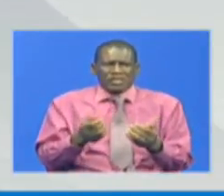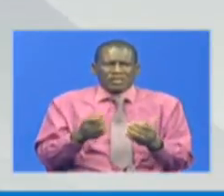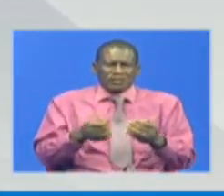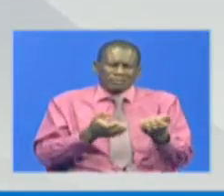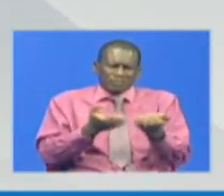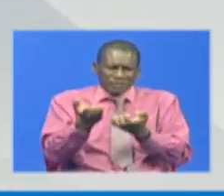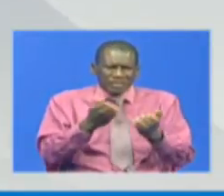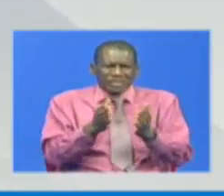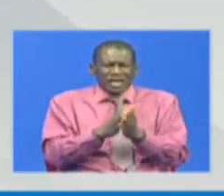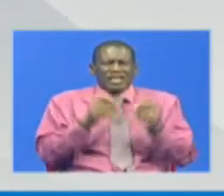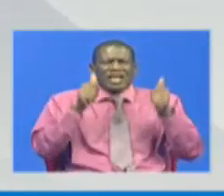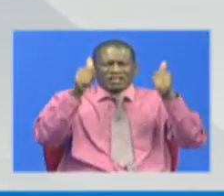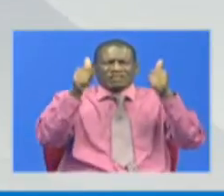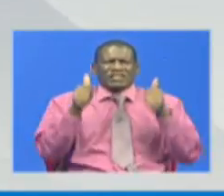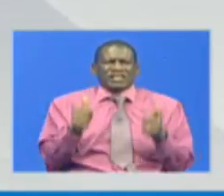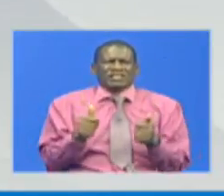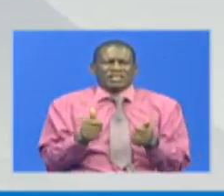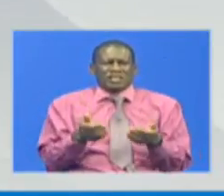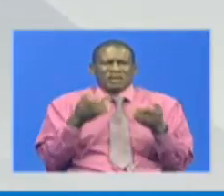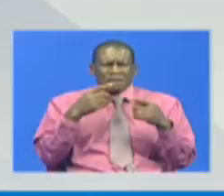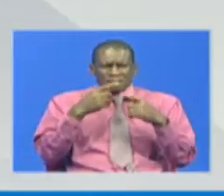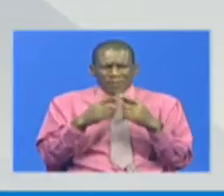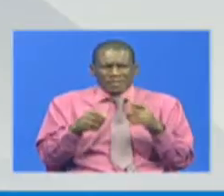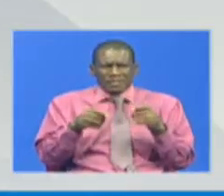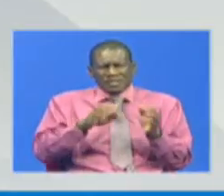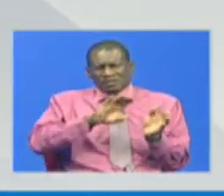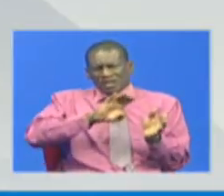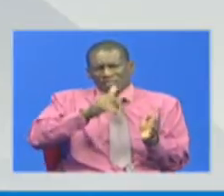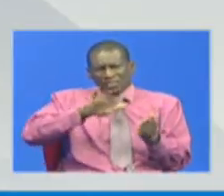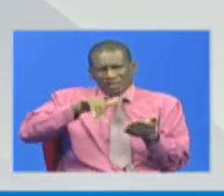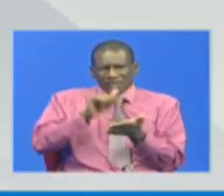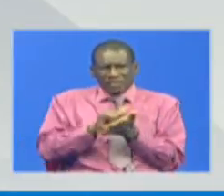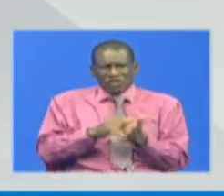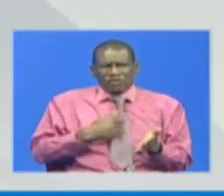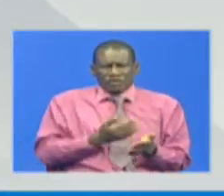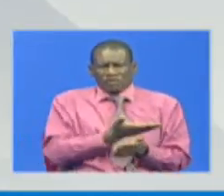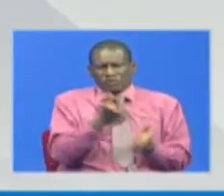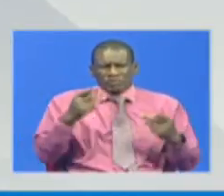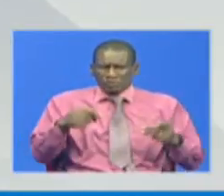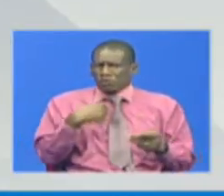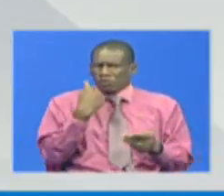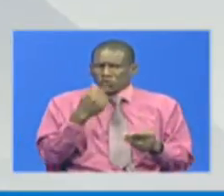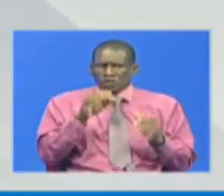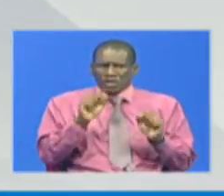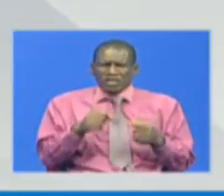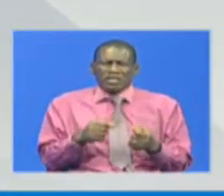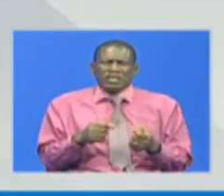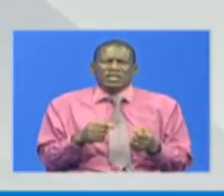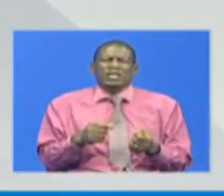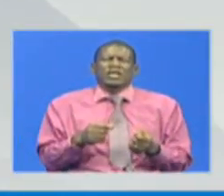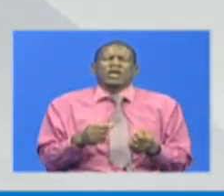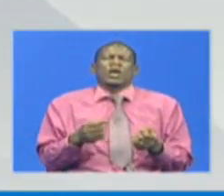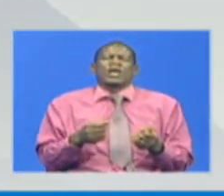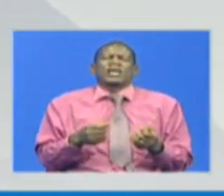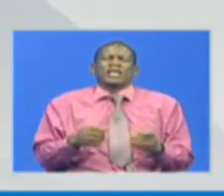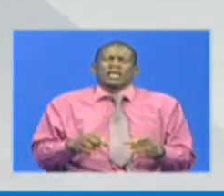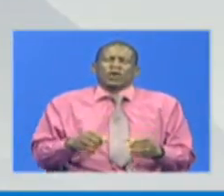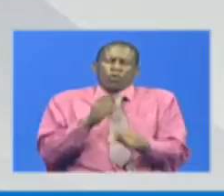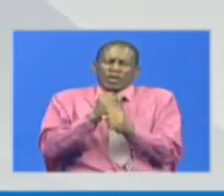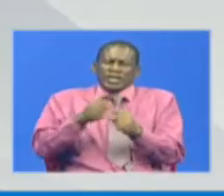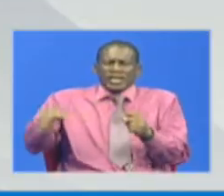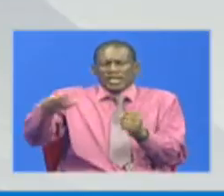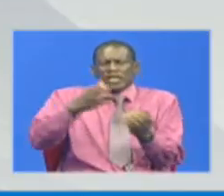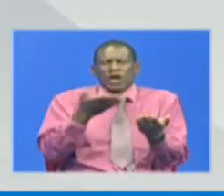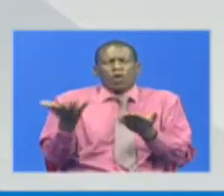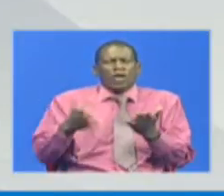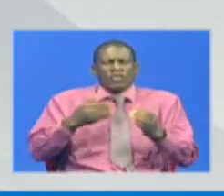transactions and advertising. But aside from that, we have those who may be in places where internet access is a challenge, or those who may not